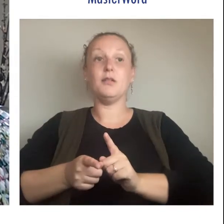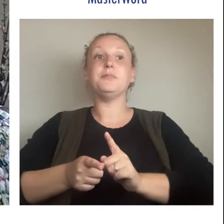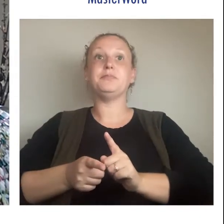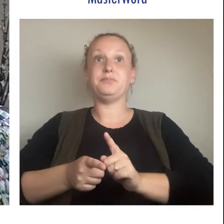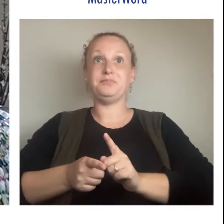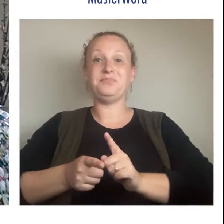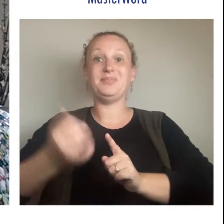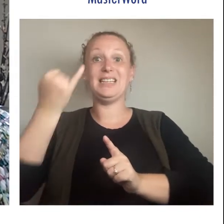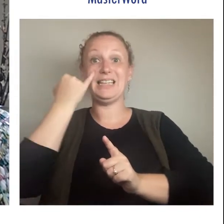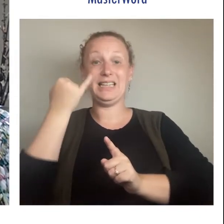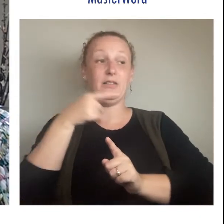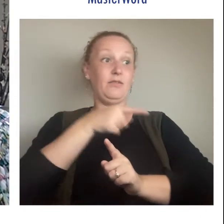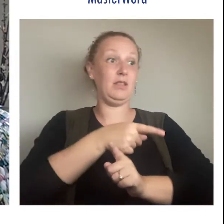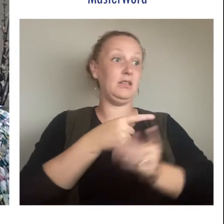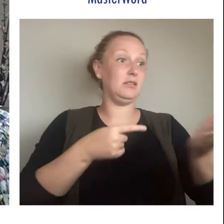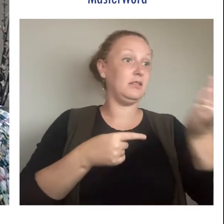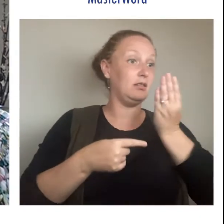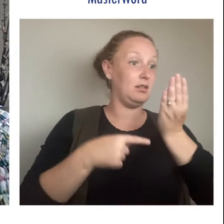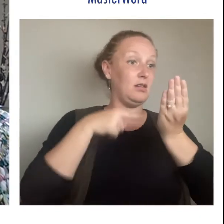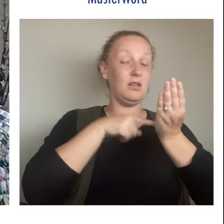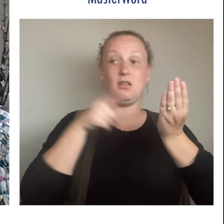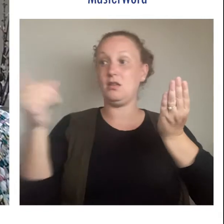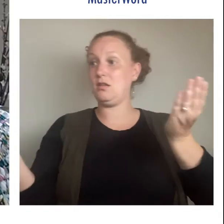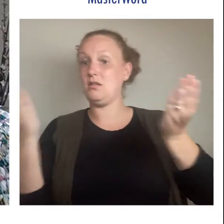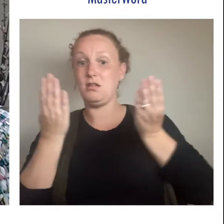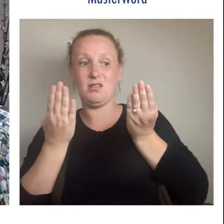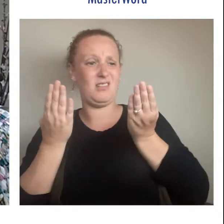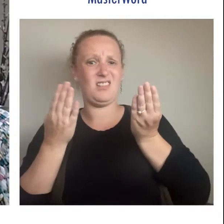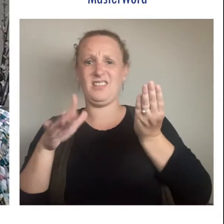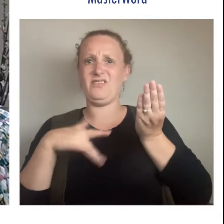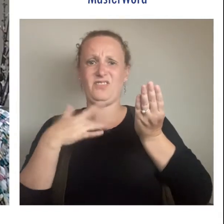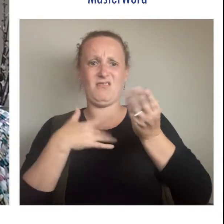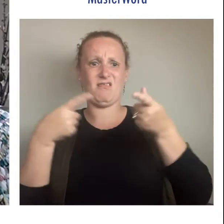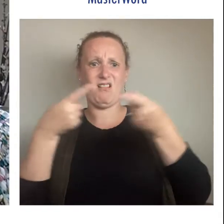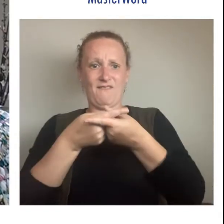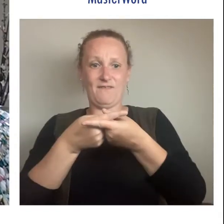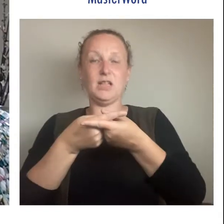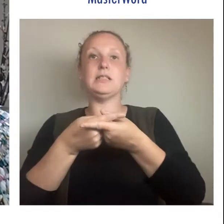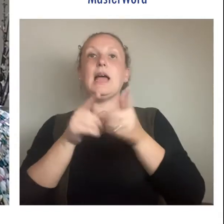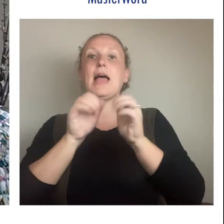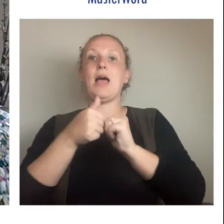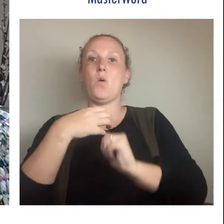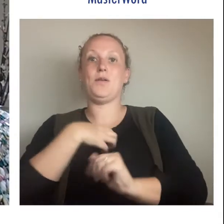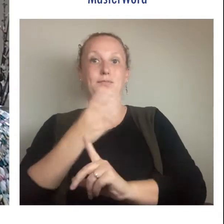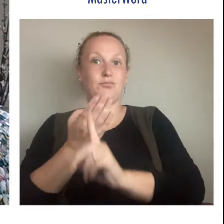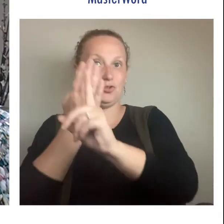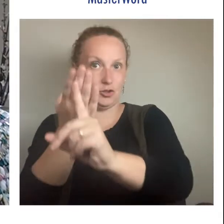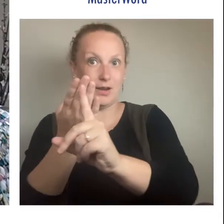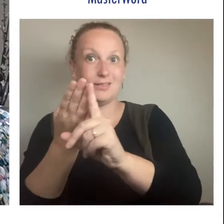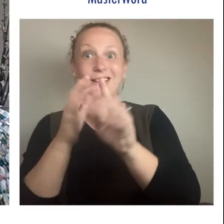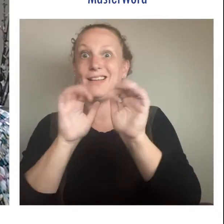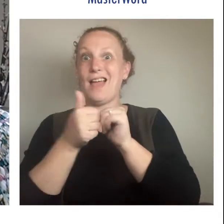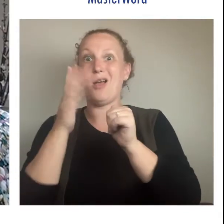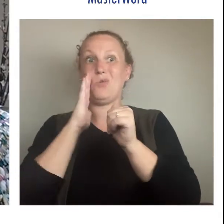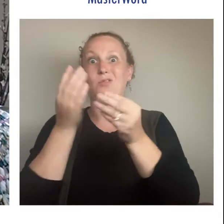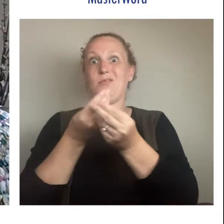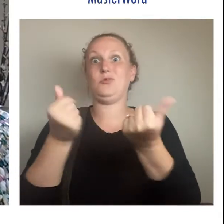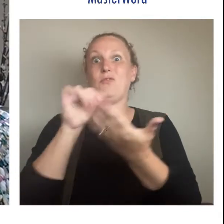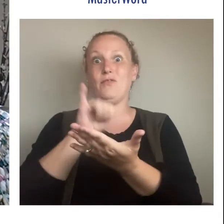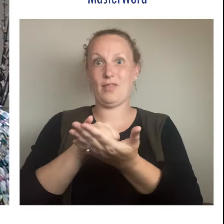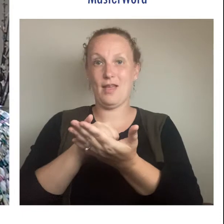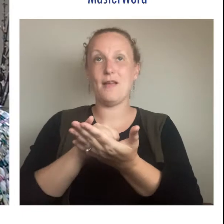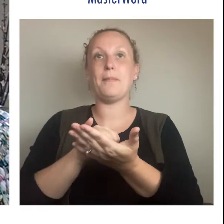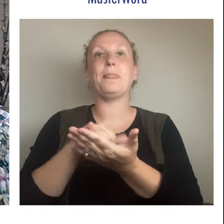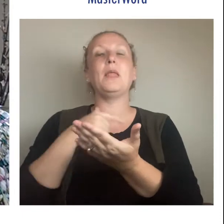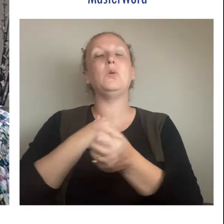to those conflicting translations would be resolved. We also strongly recommend